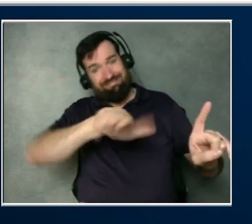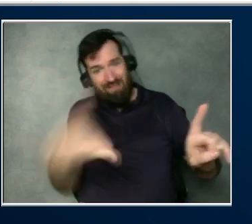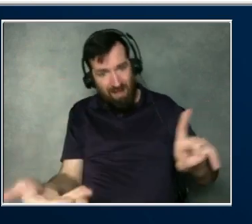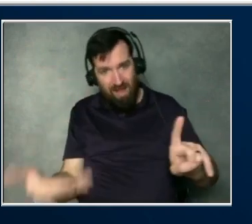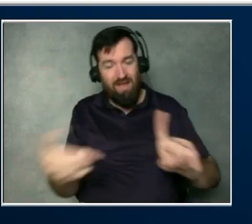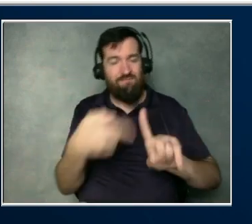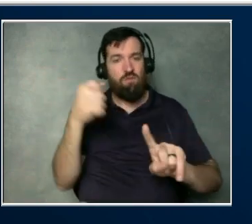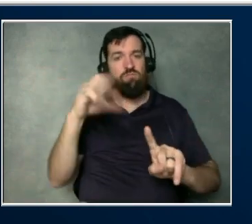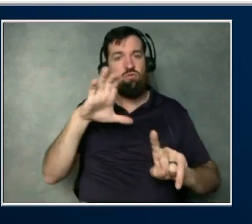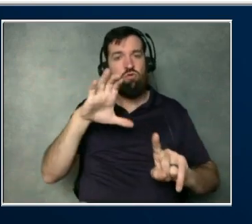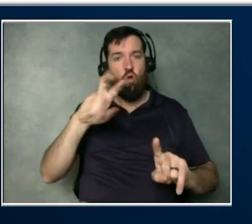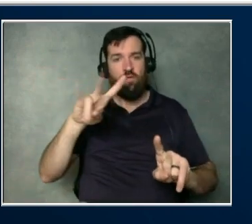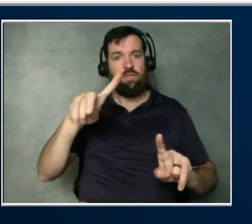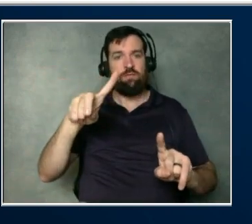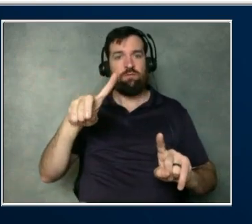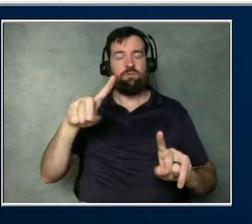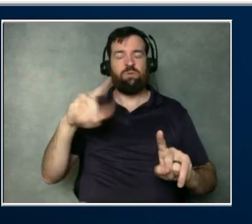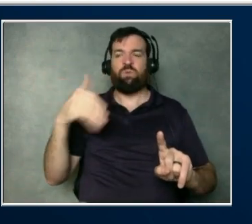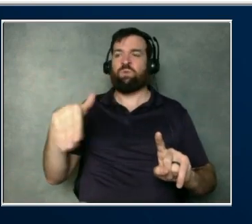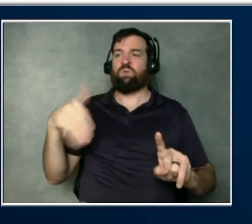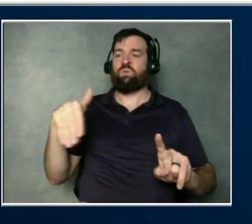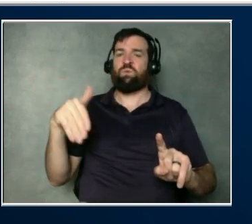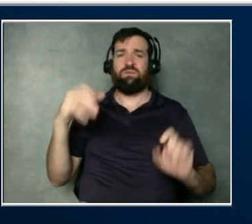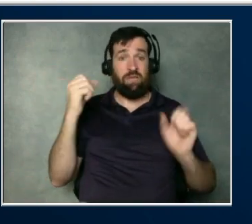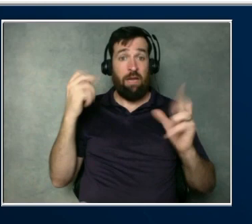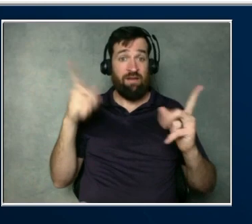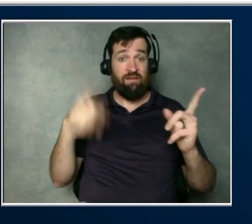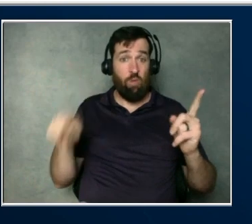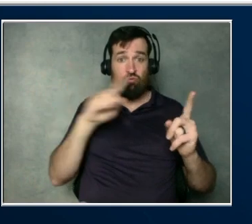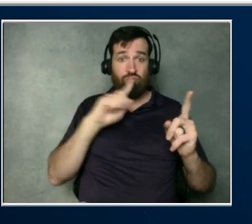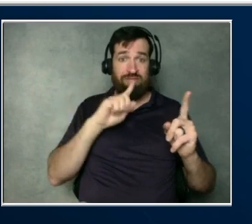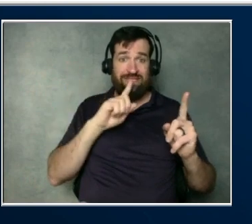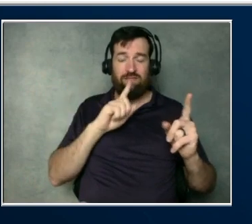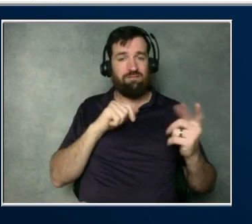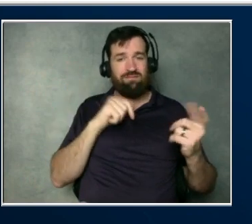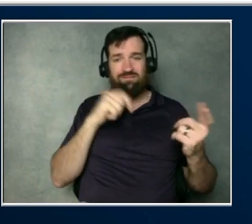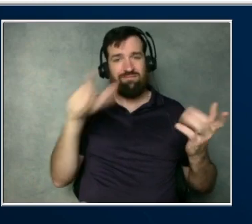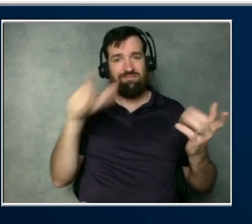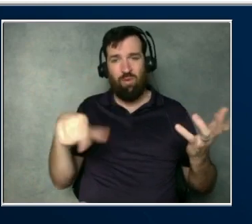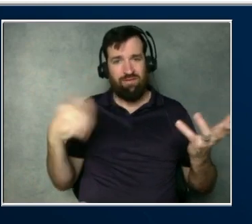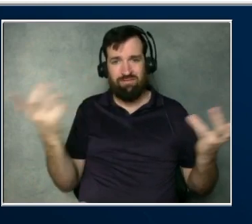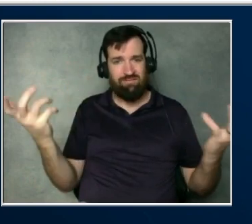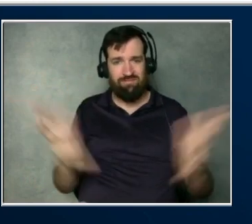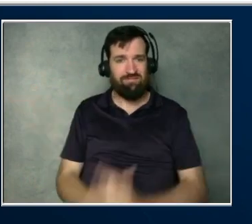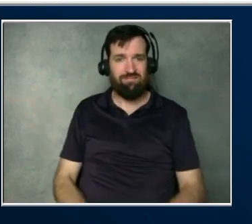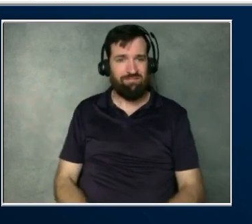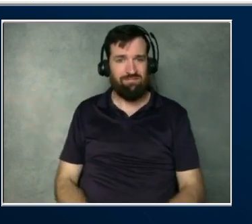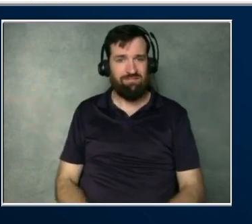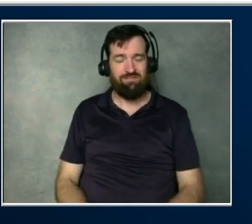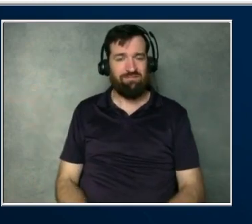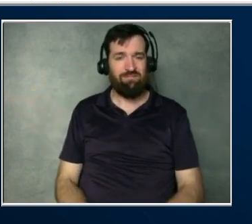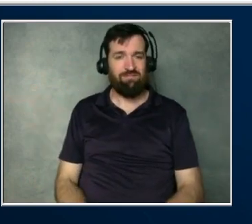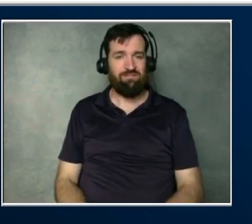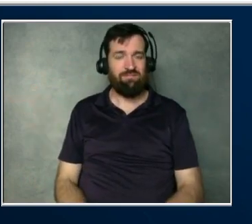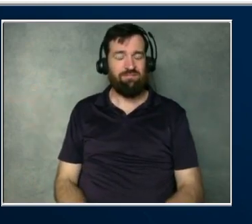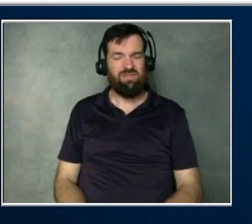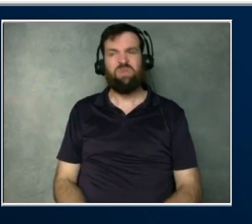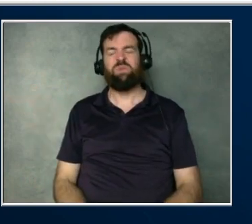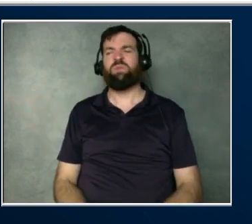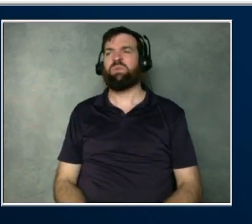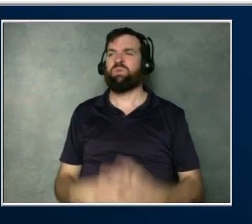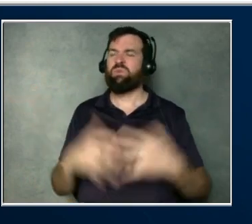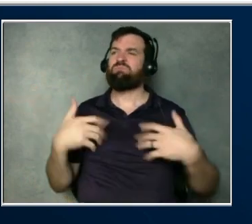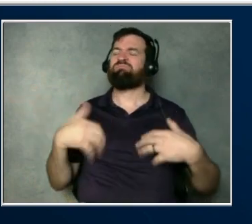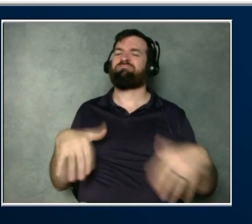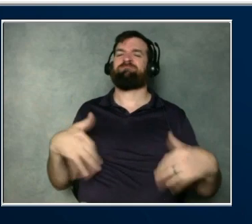COVID, how many of those were really unnecessary deaths? And that's just stunning. How do you think we